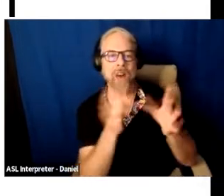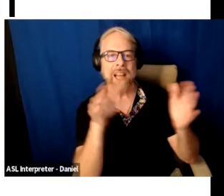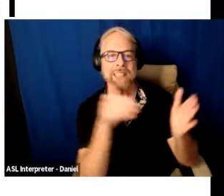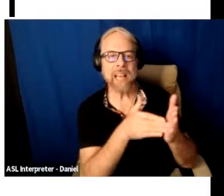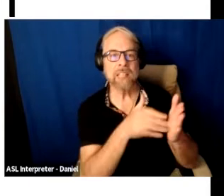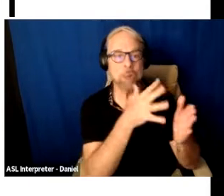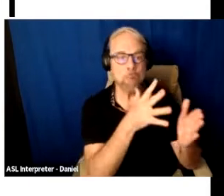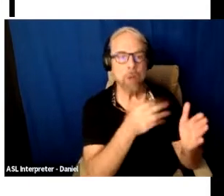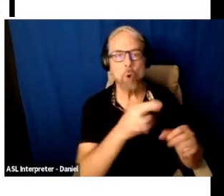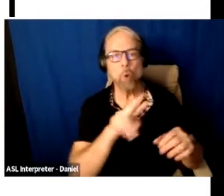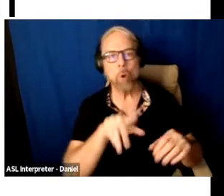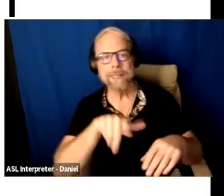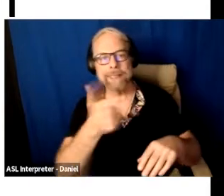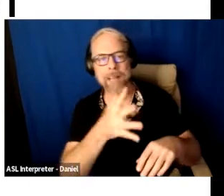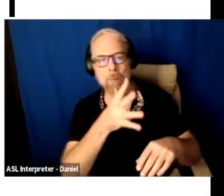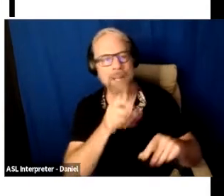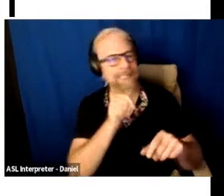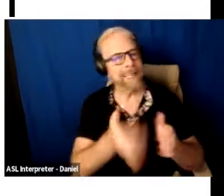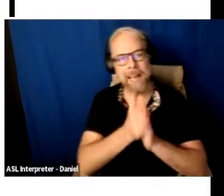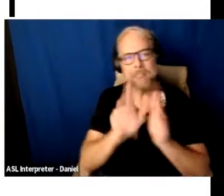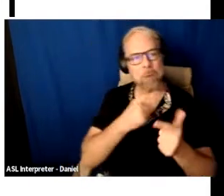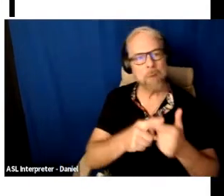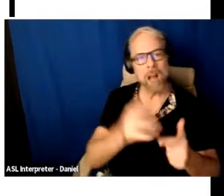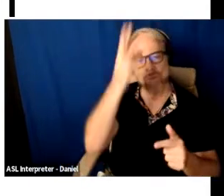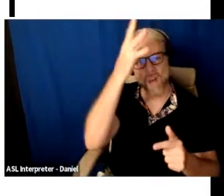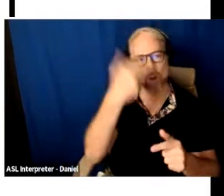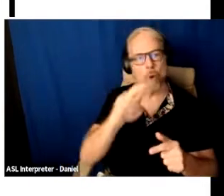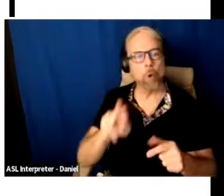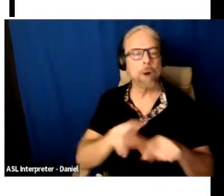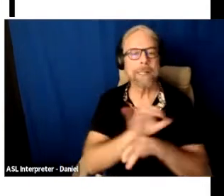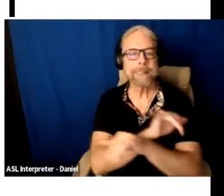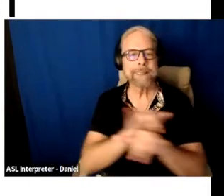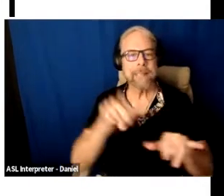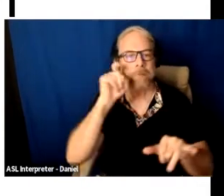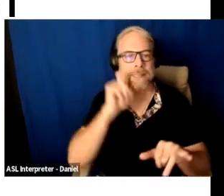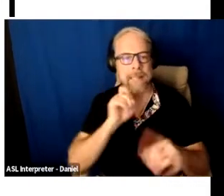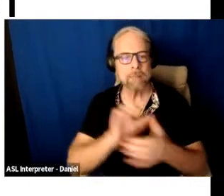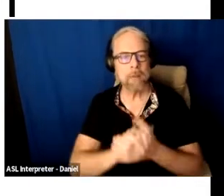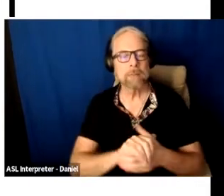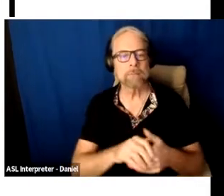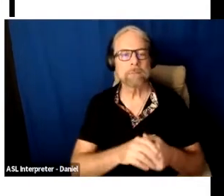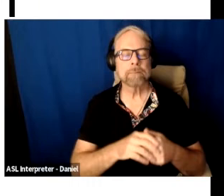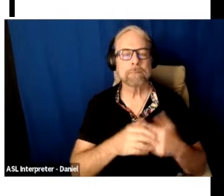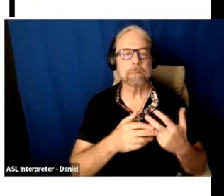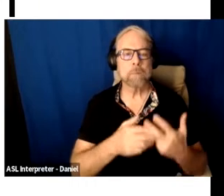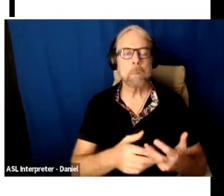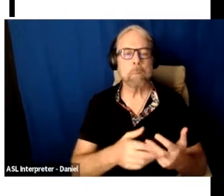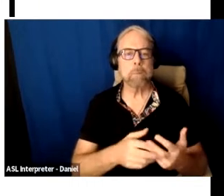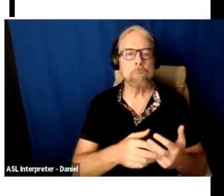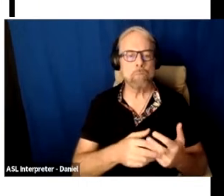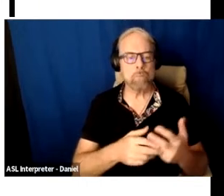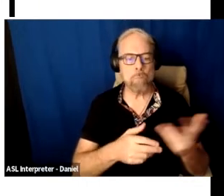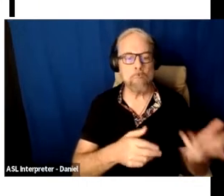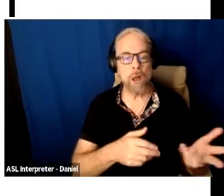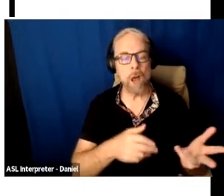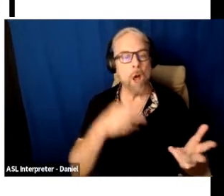It didn't ask questions about fathers or same-sex marriages, and parental divorce